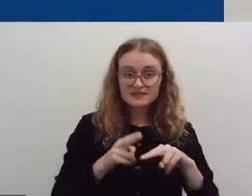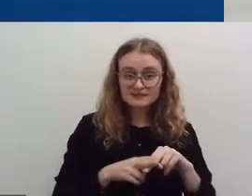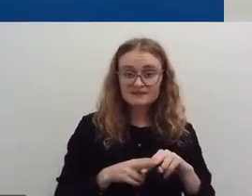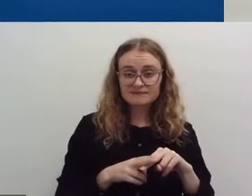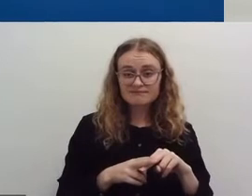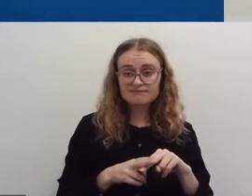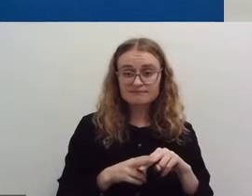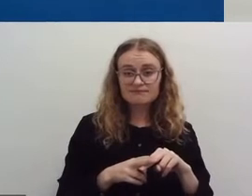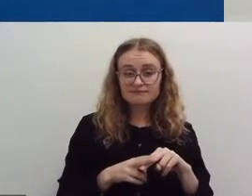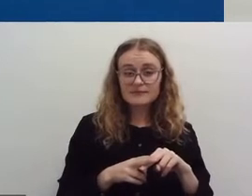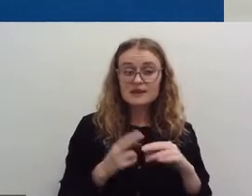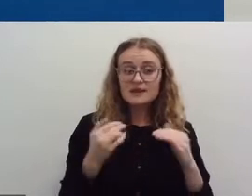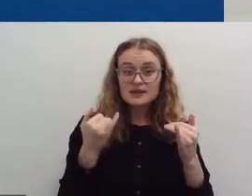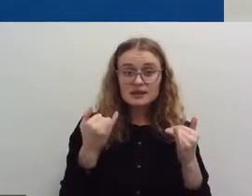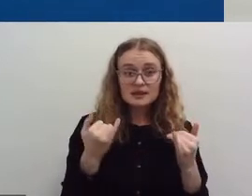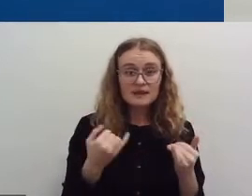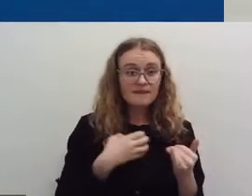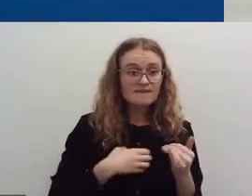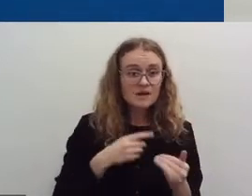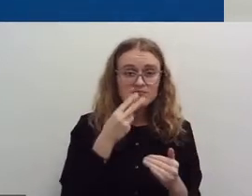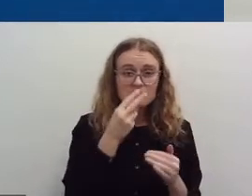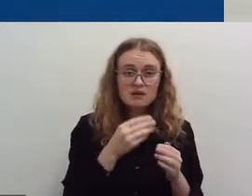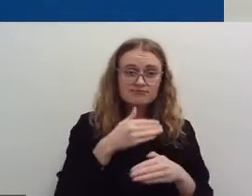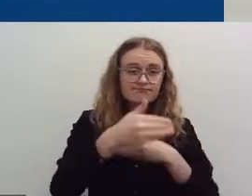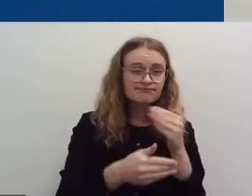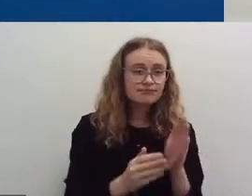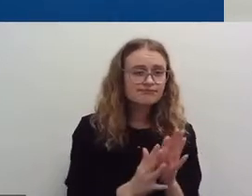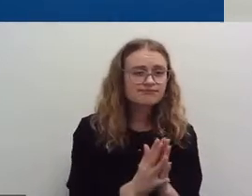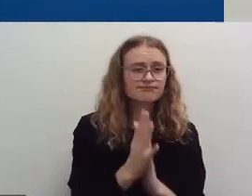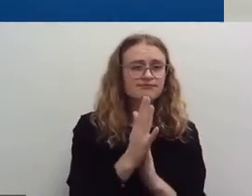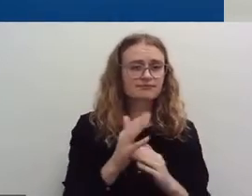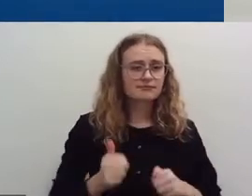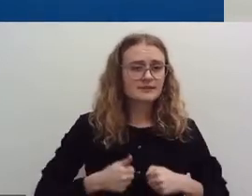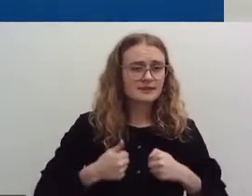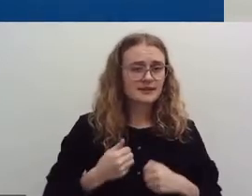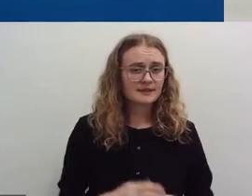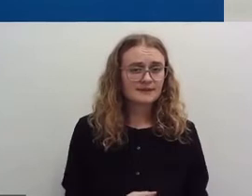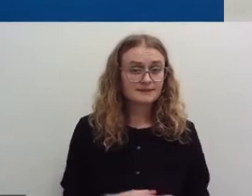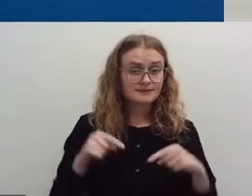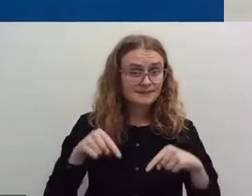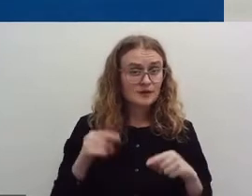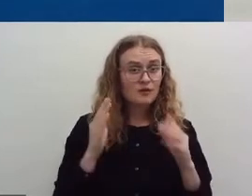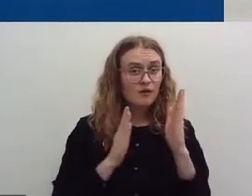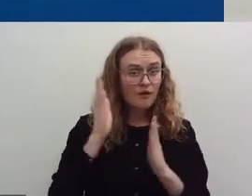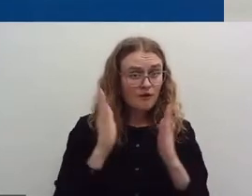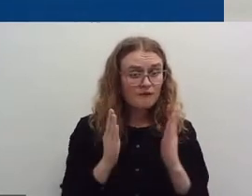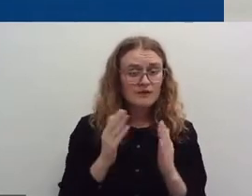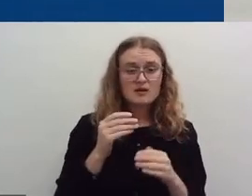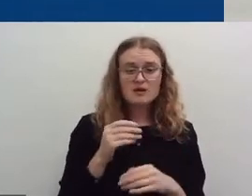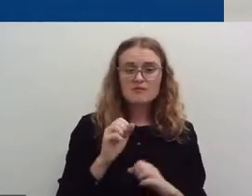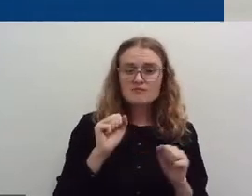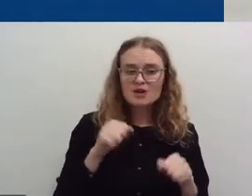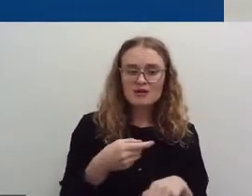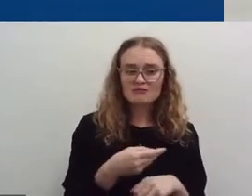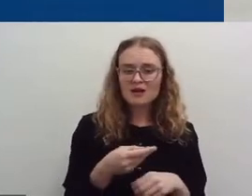today's conference is an excellent opportunity to learn from each other on the important topic of children's well-being from